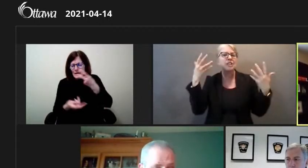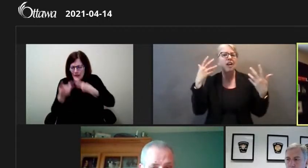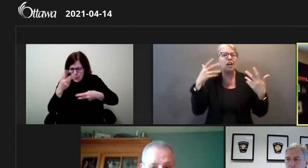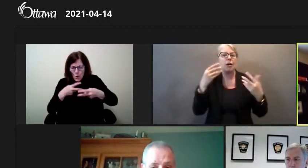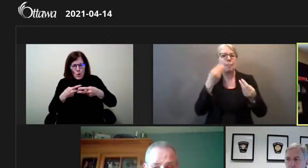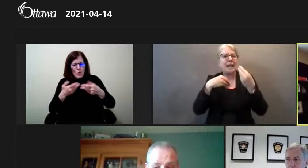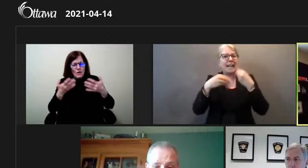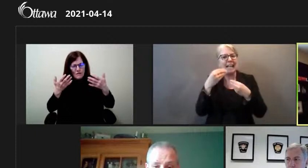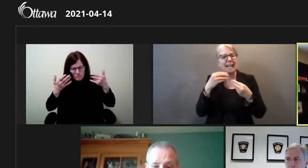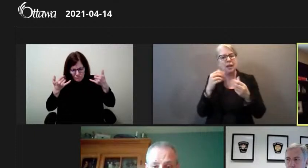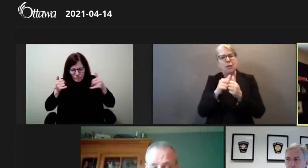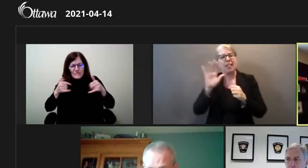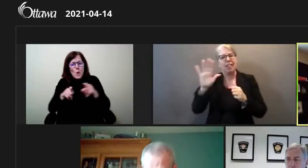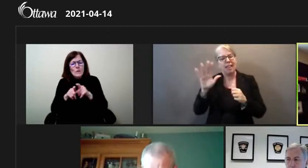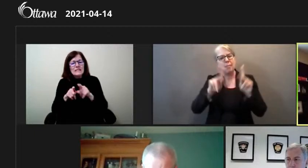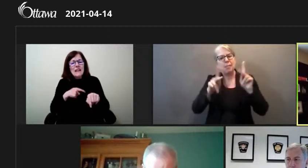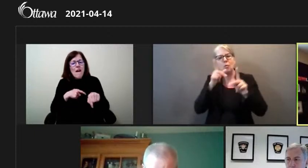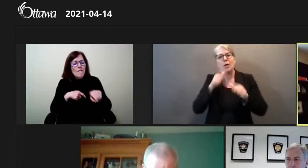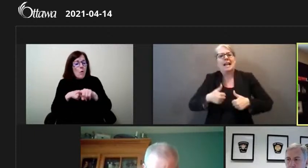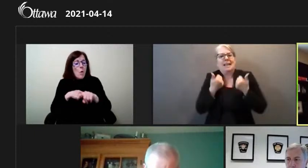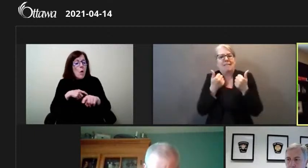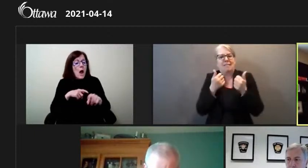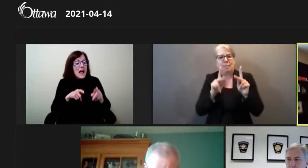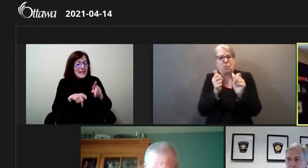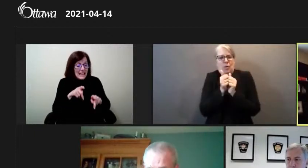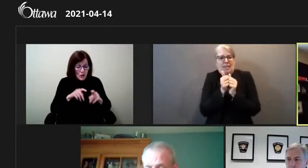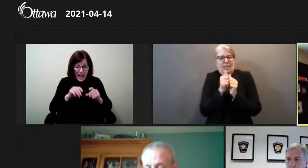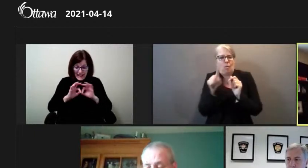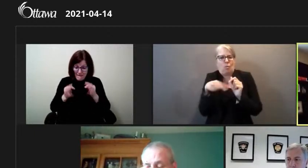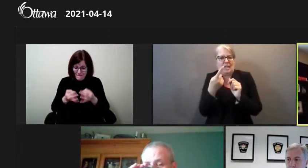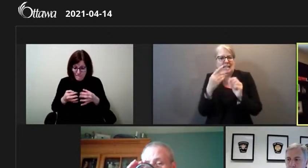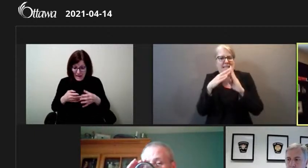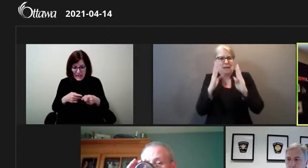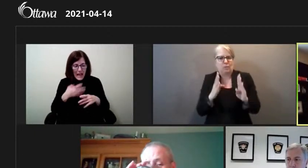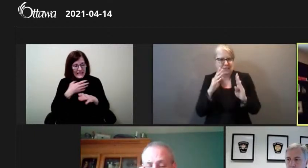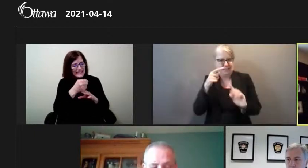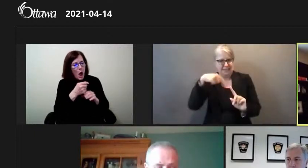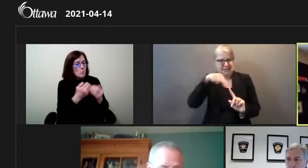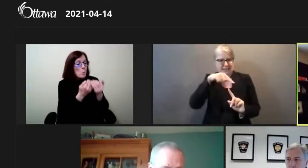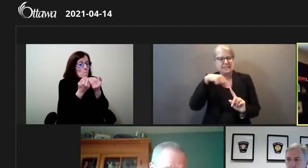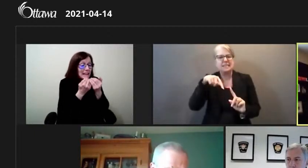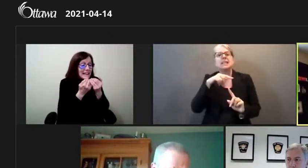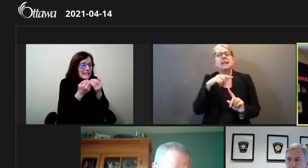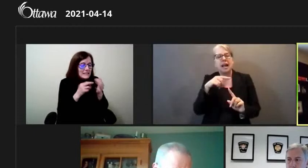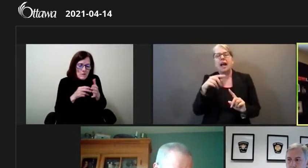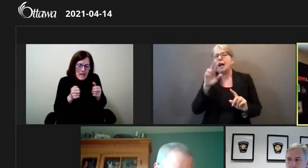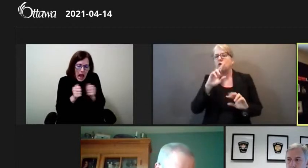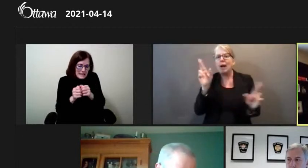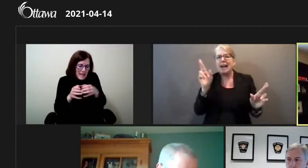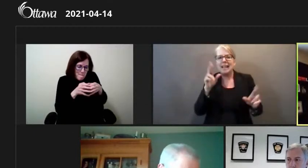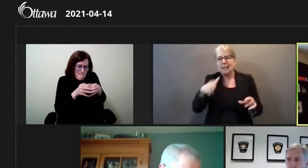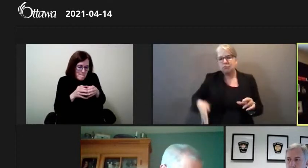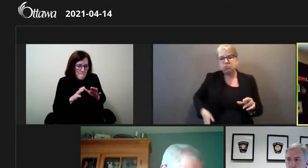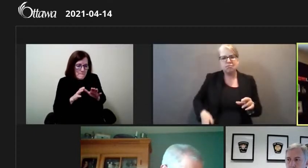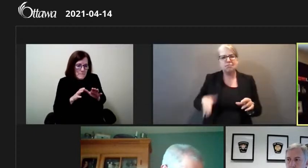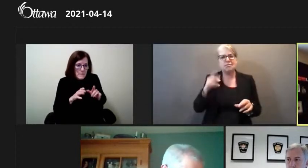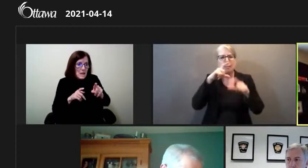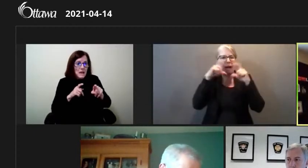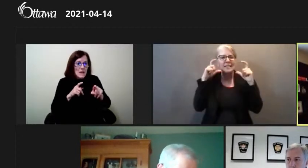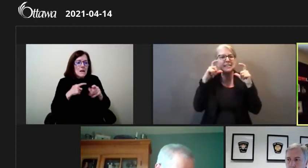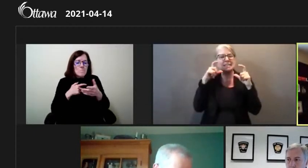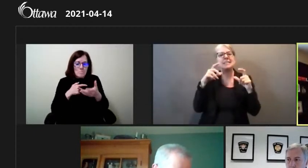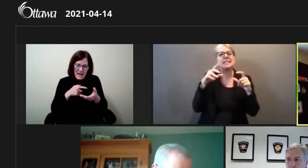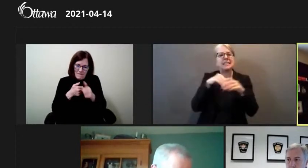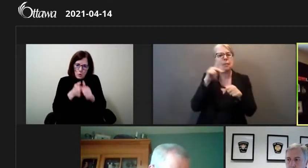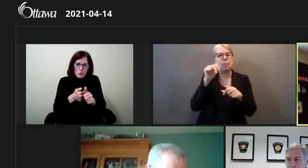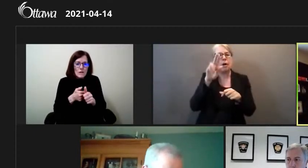But, it only should be with your household. And people should have masks with them when they're in parks, because you